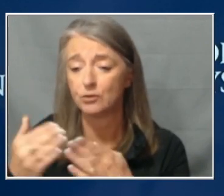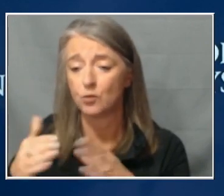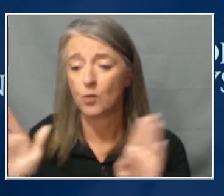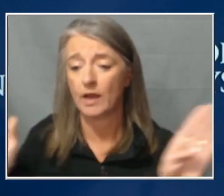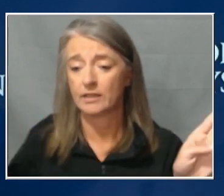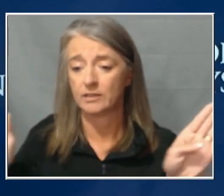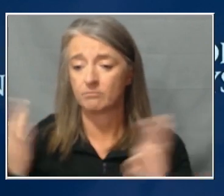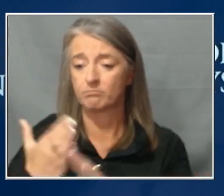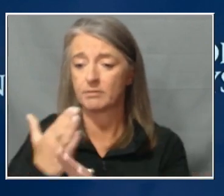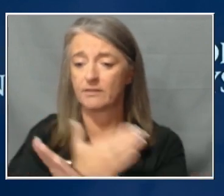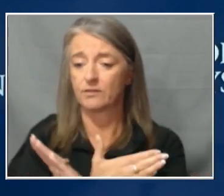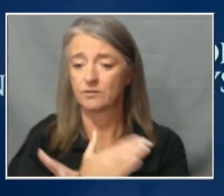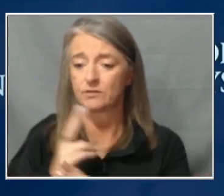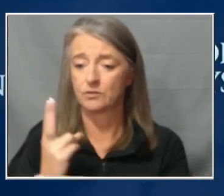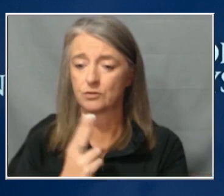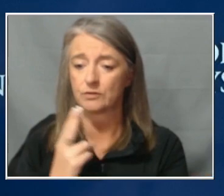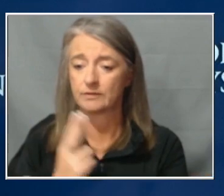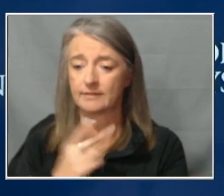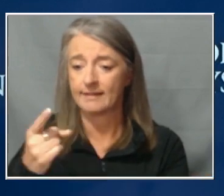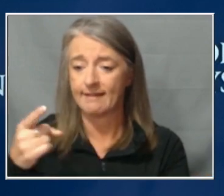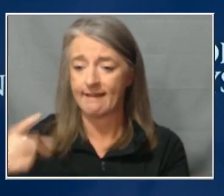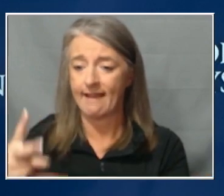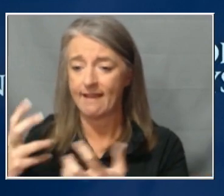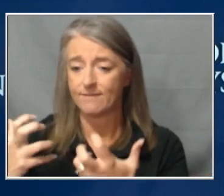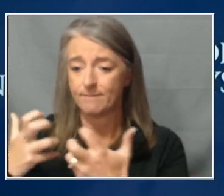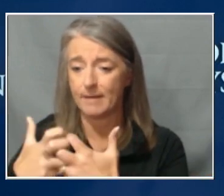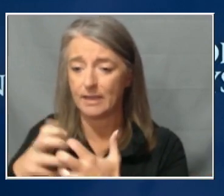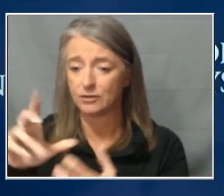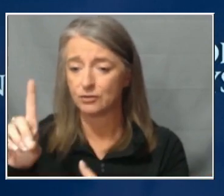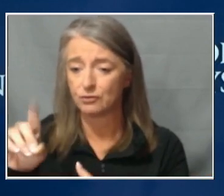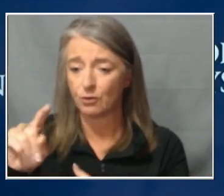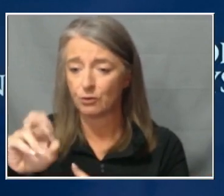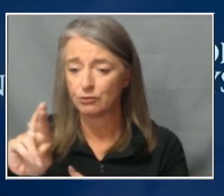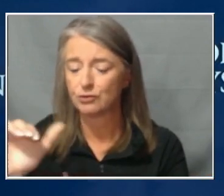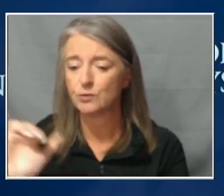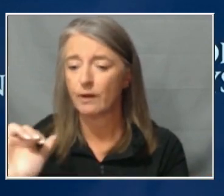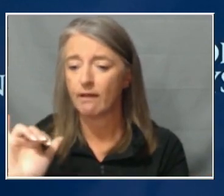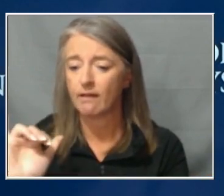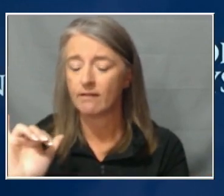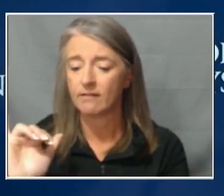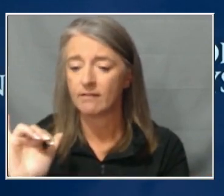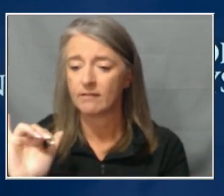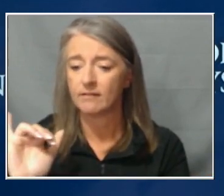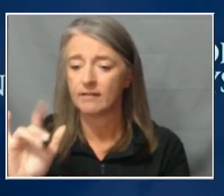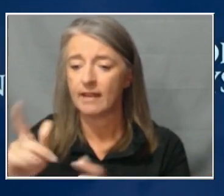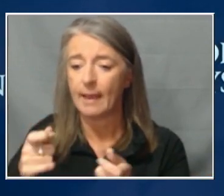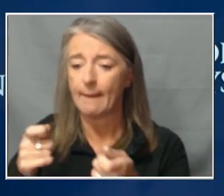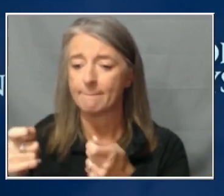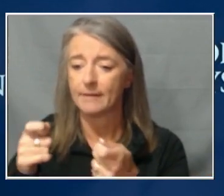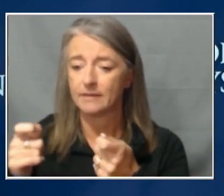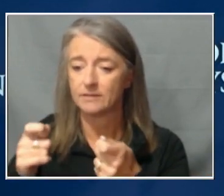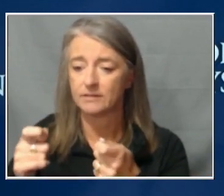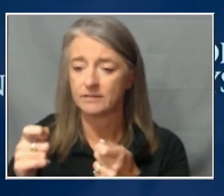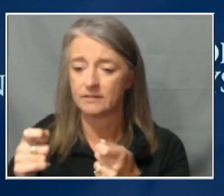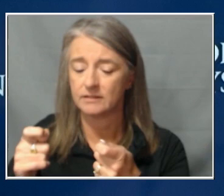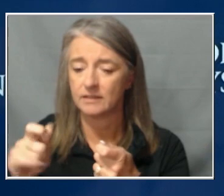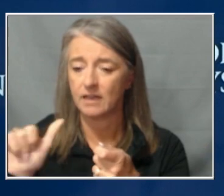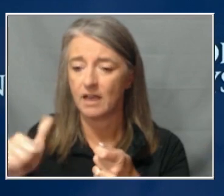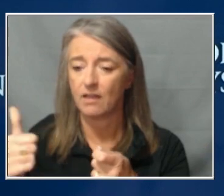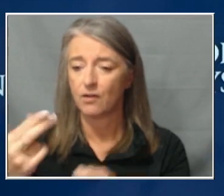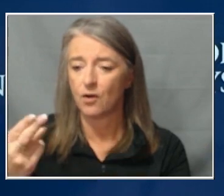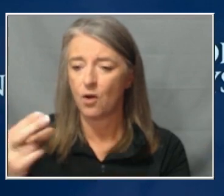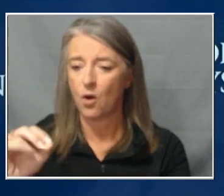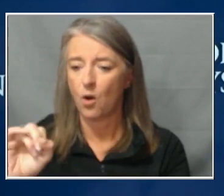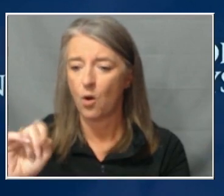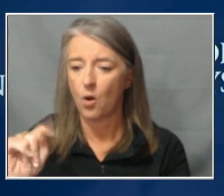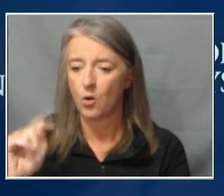would not. Now we can use half-match donors as well. So. And then management of graft versus host disease, which we talked about. So we have